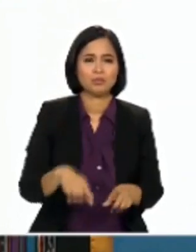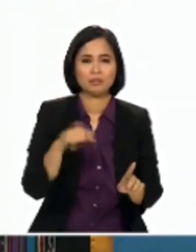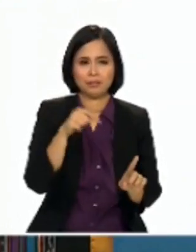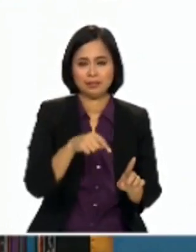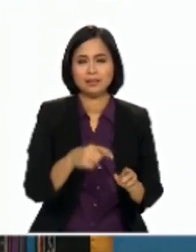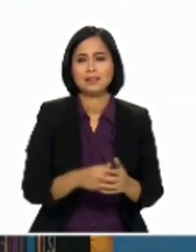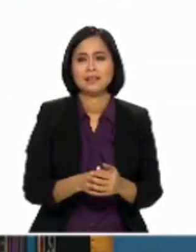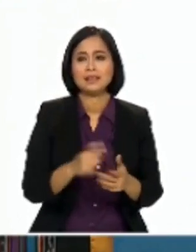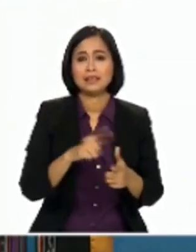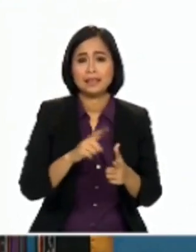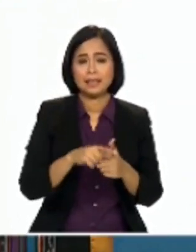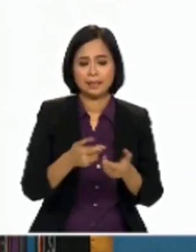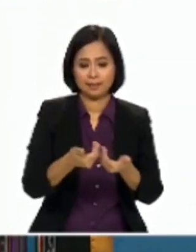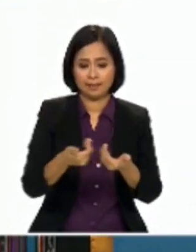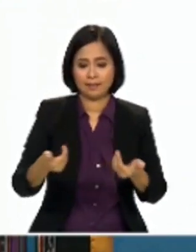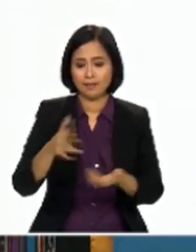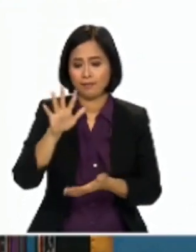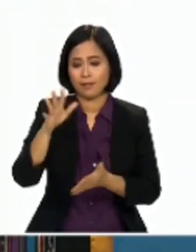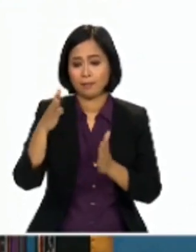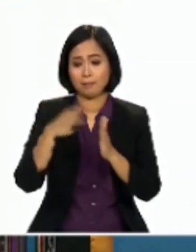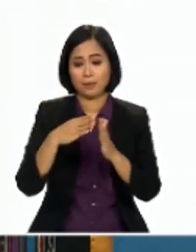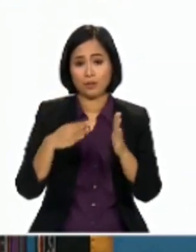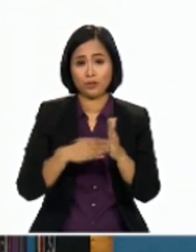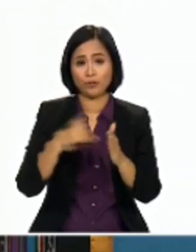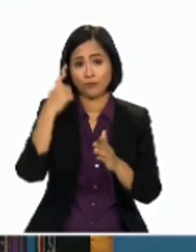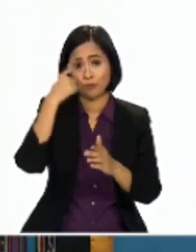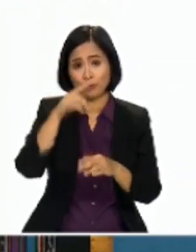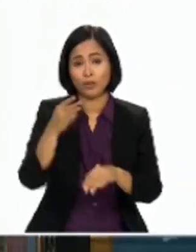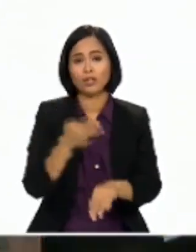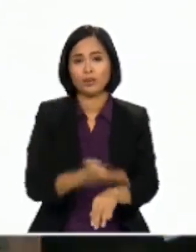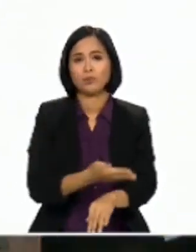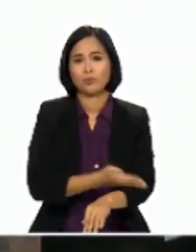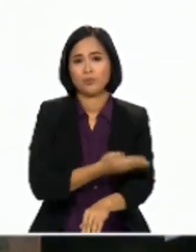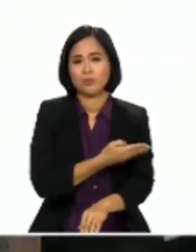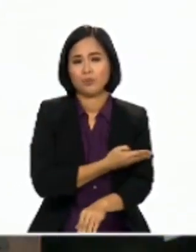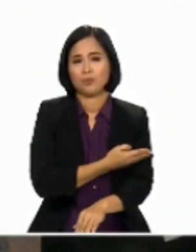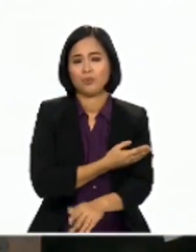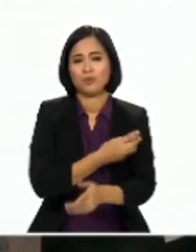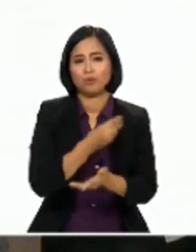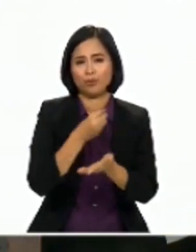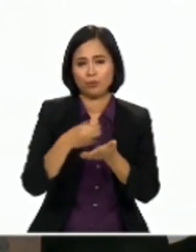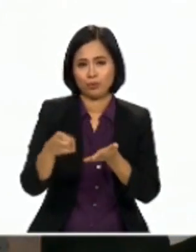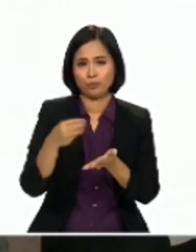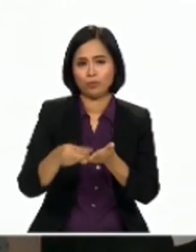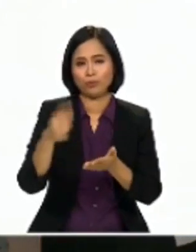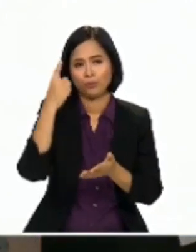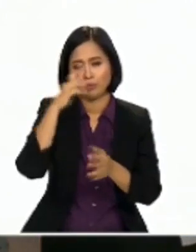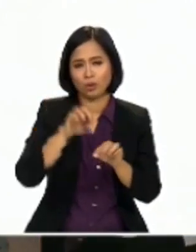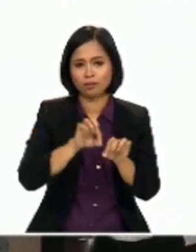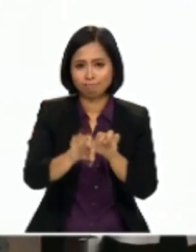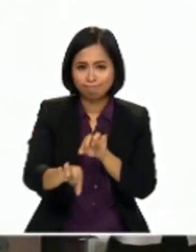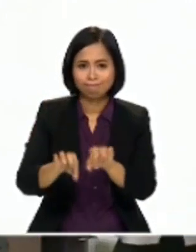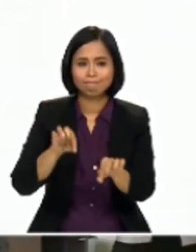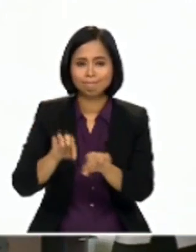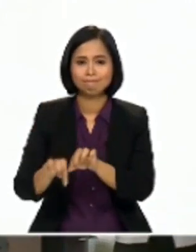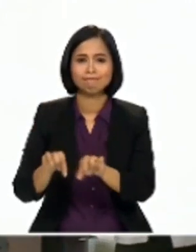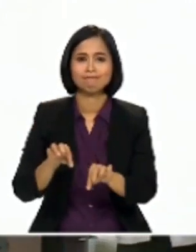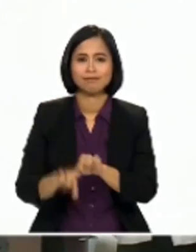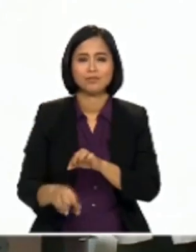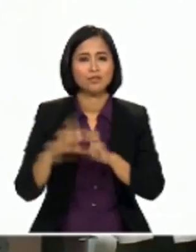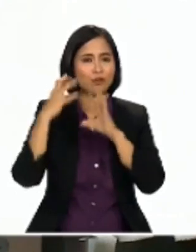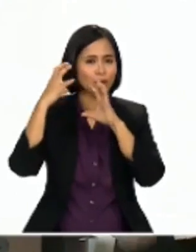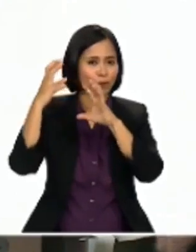yung 5 billion, yun yung to improve the economic, the improvement sa replanting sa